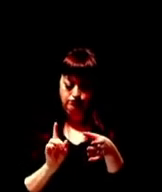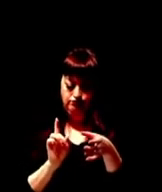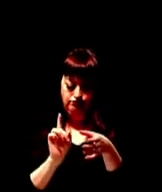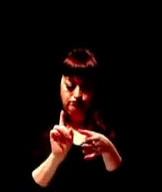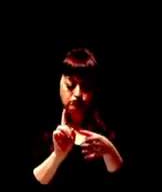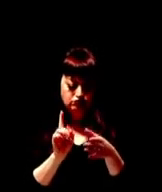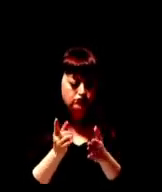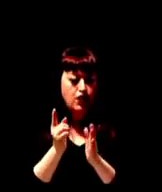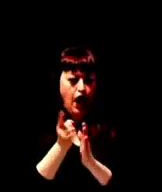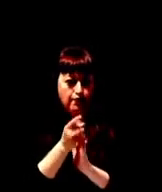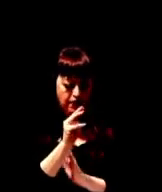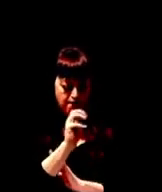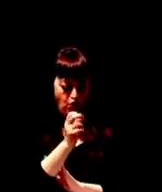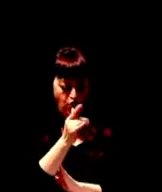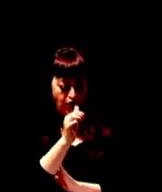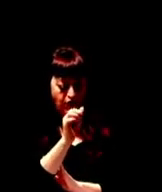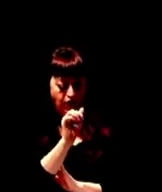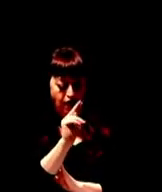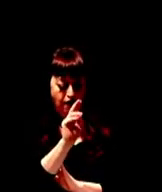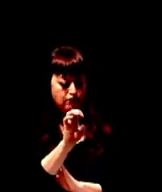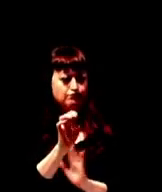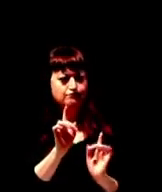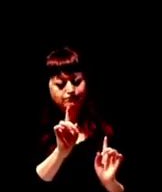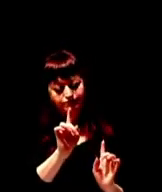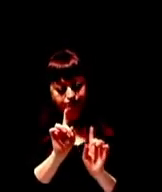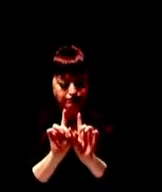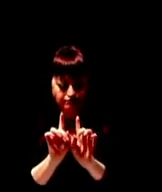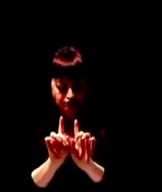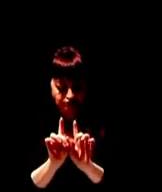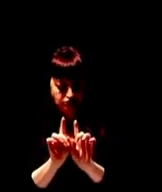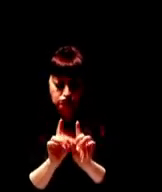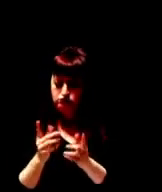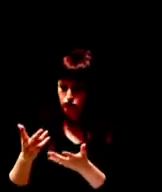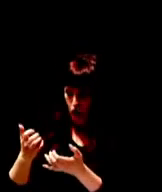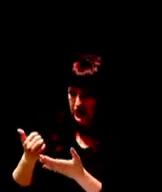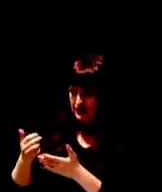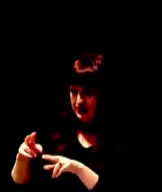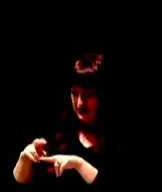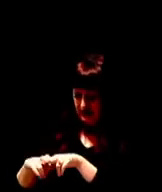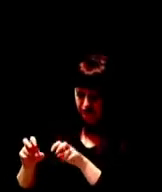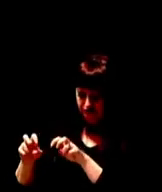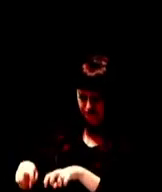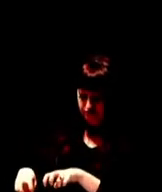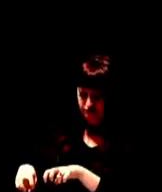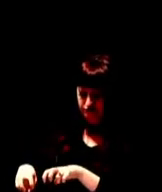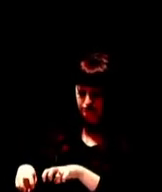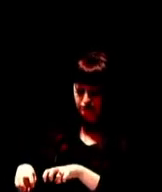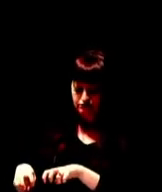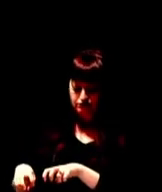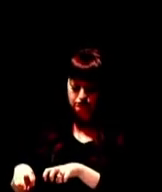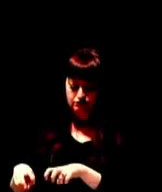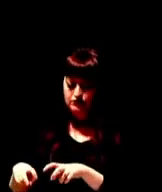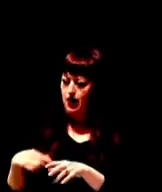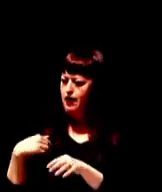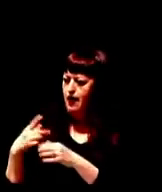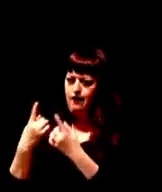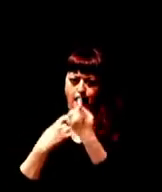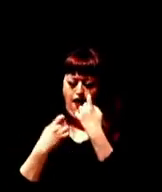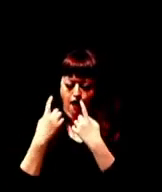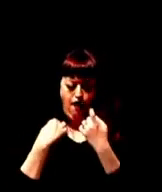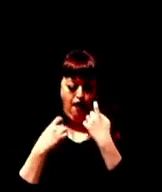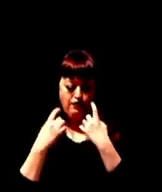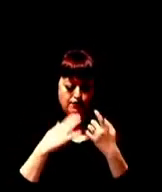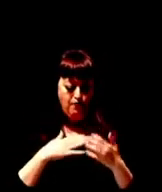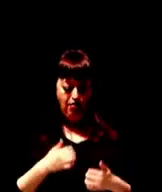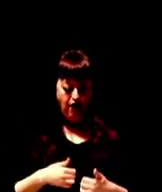suddenly, Marianne was at my side, asking me if I wanted to sit with her, and then asking me all sorts of questions about my